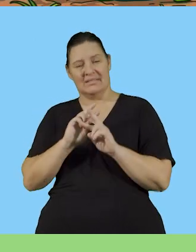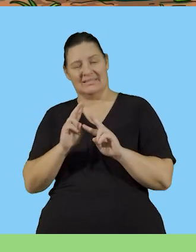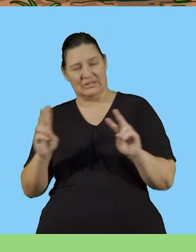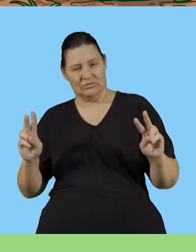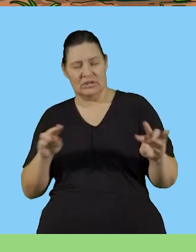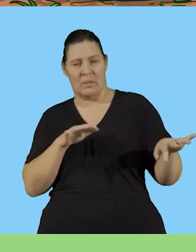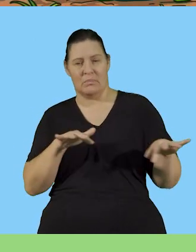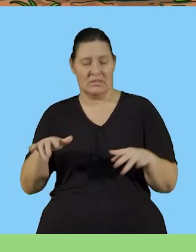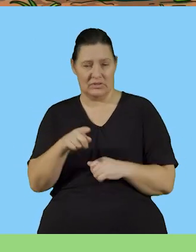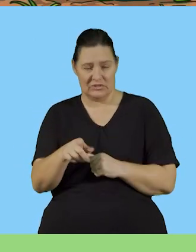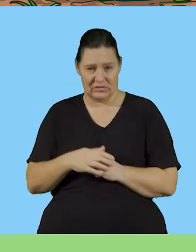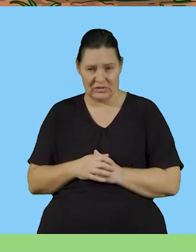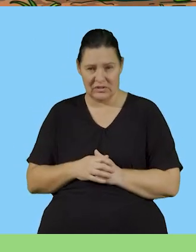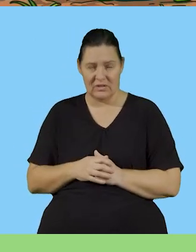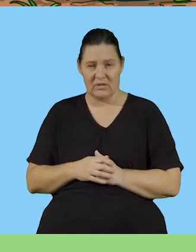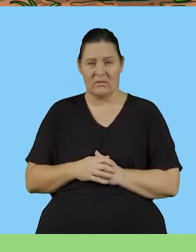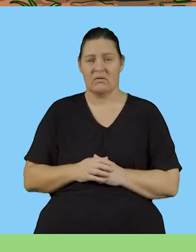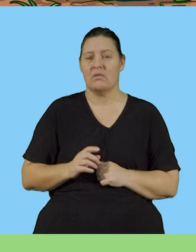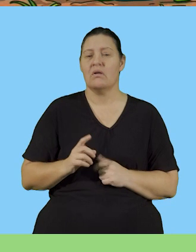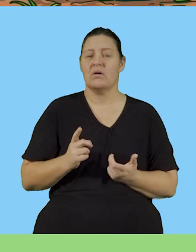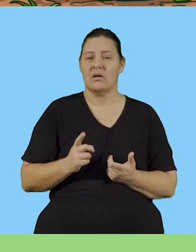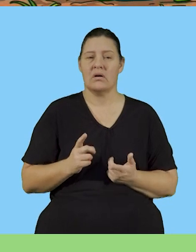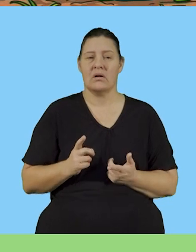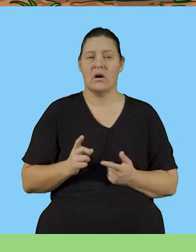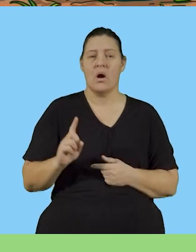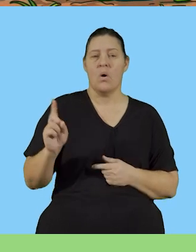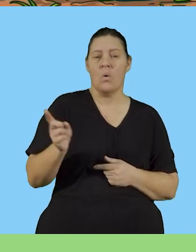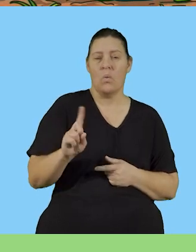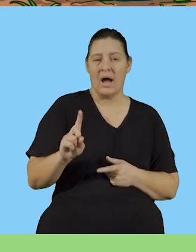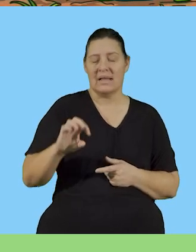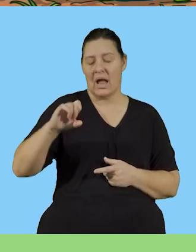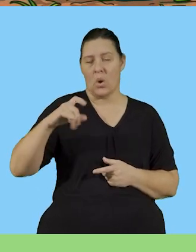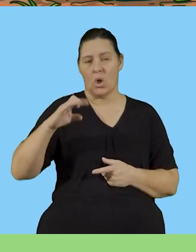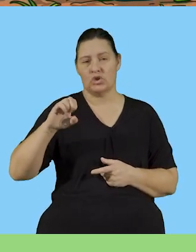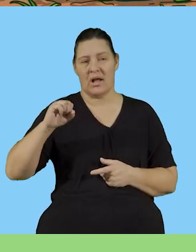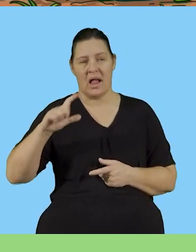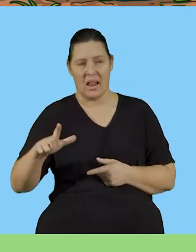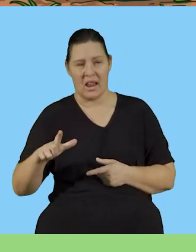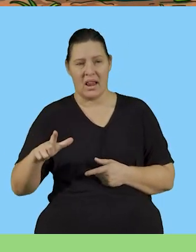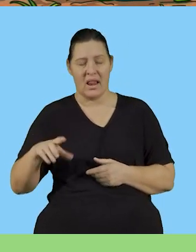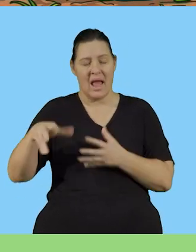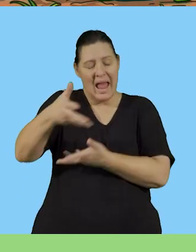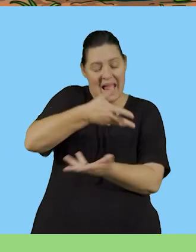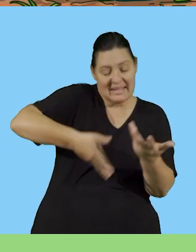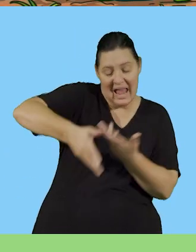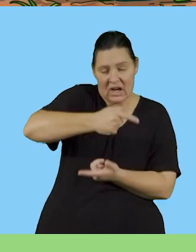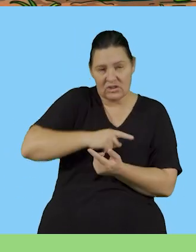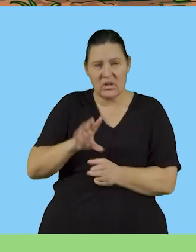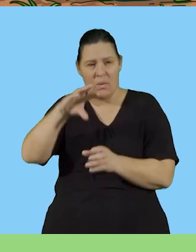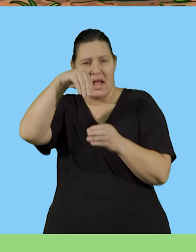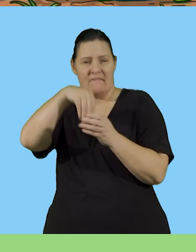of different populations, what ecological interactions will the organisms engage